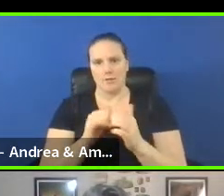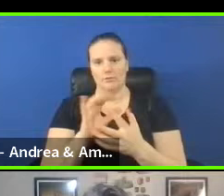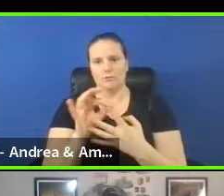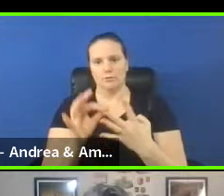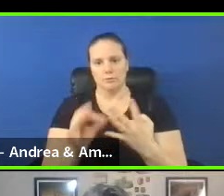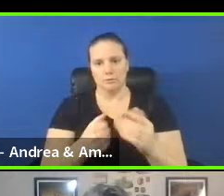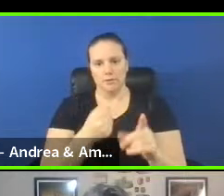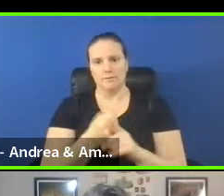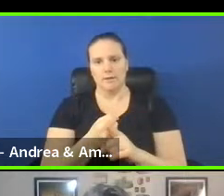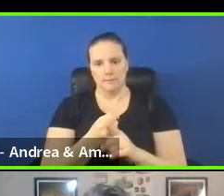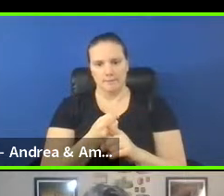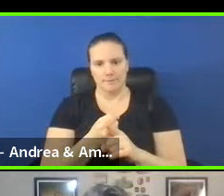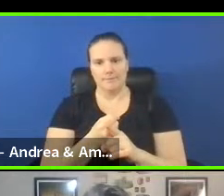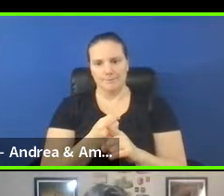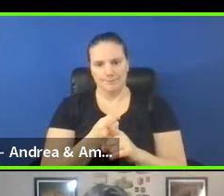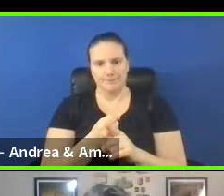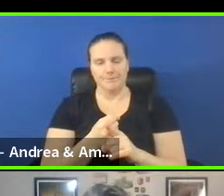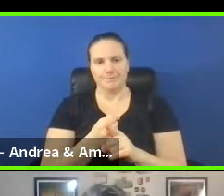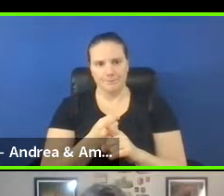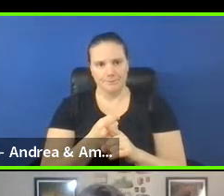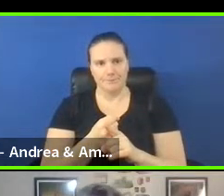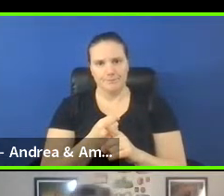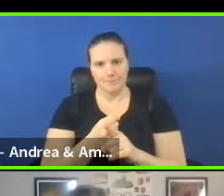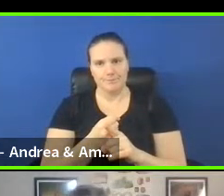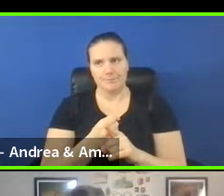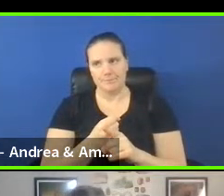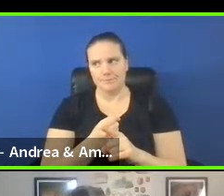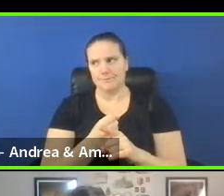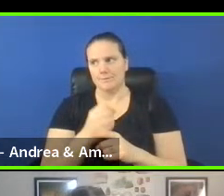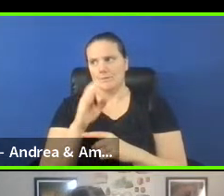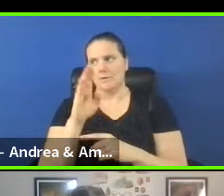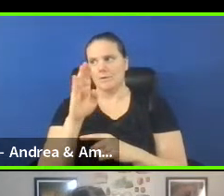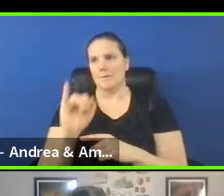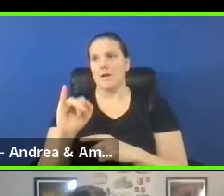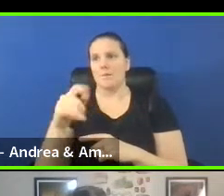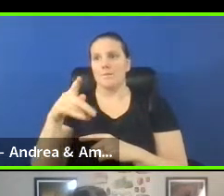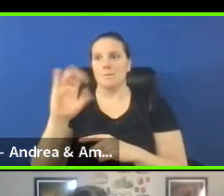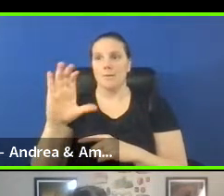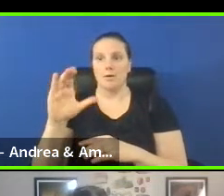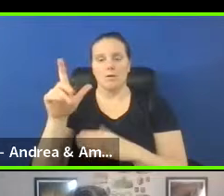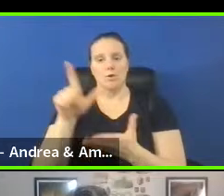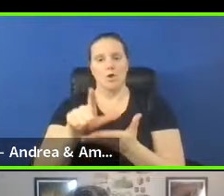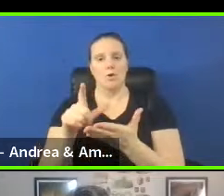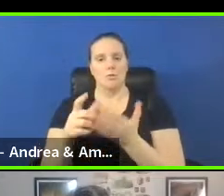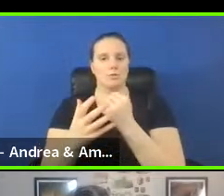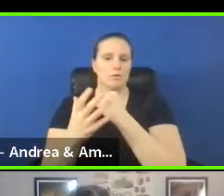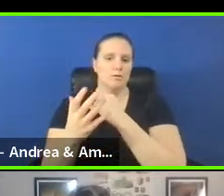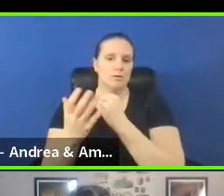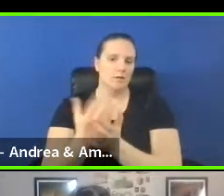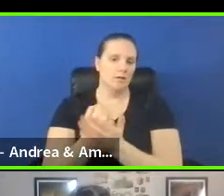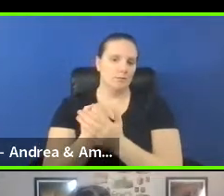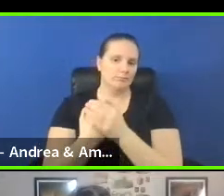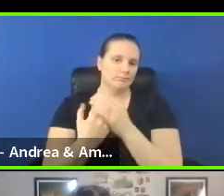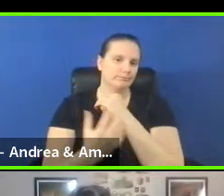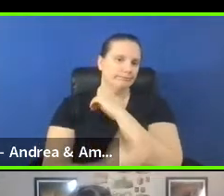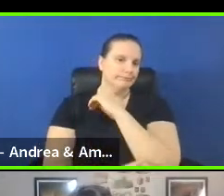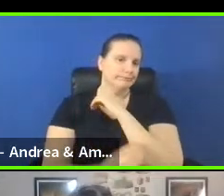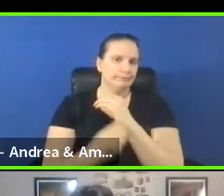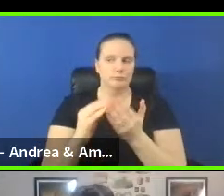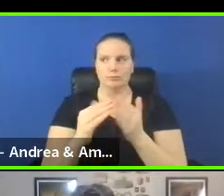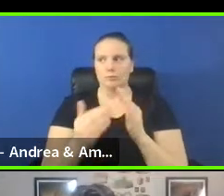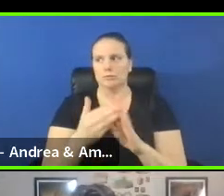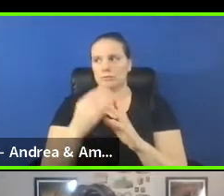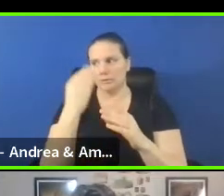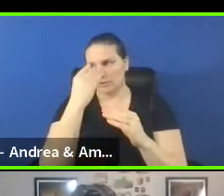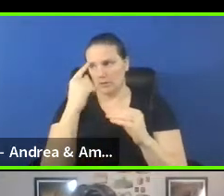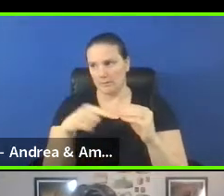can impact the the BIPOC and the low income communities. So I encourage everyone just to also think